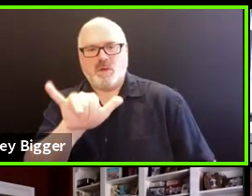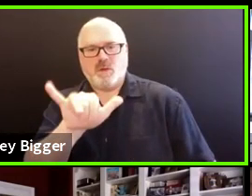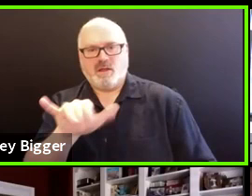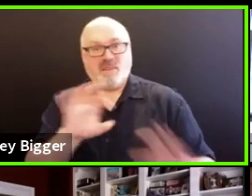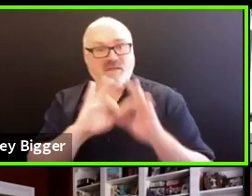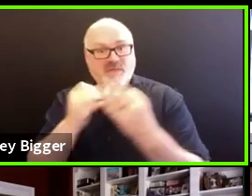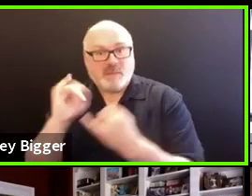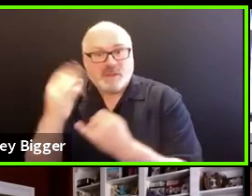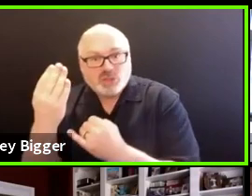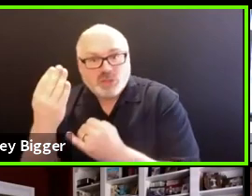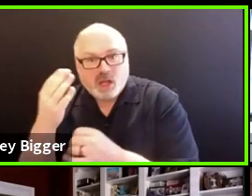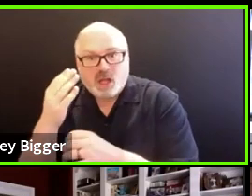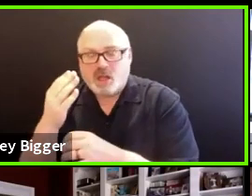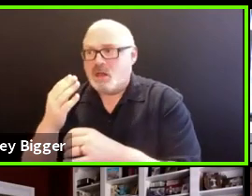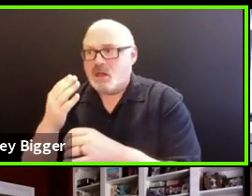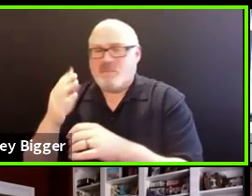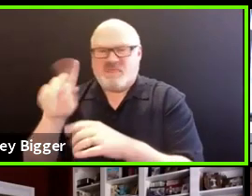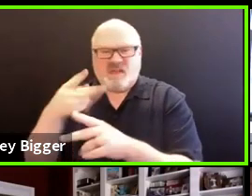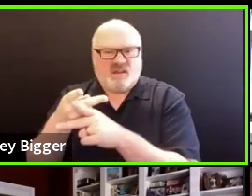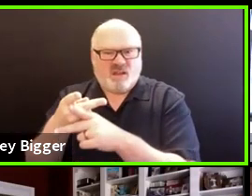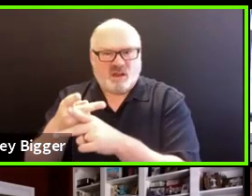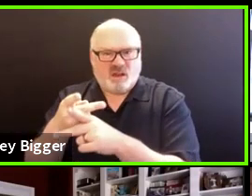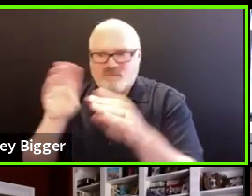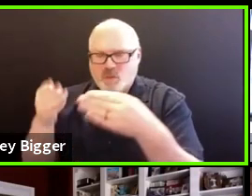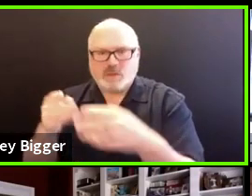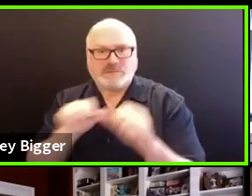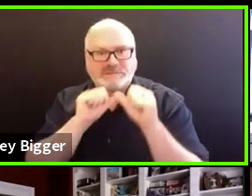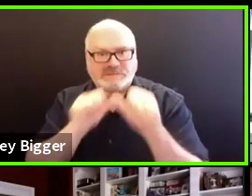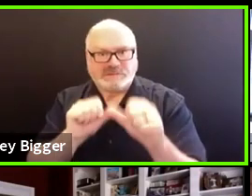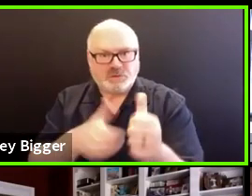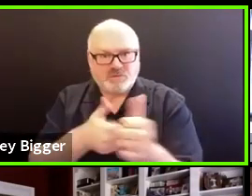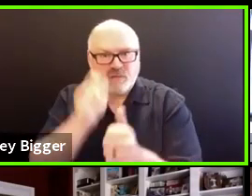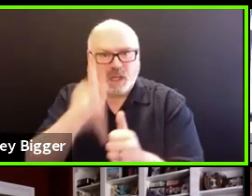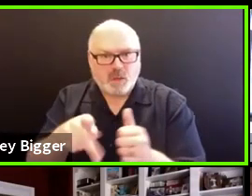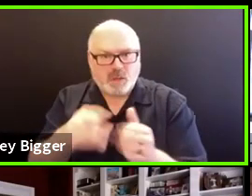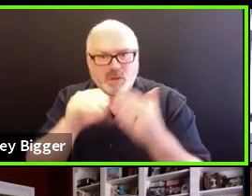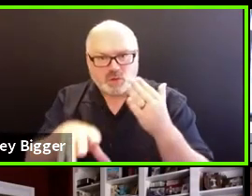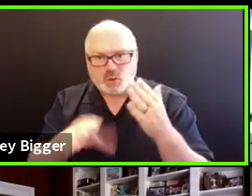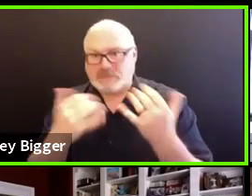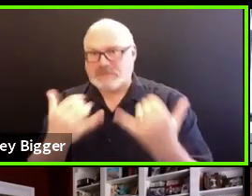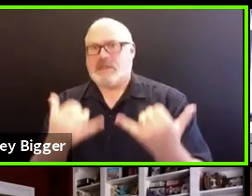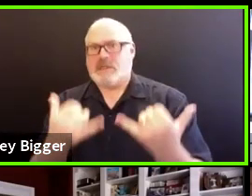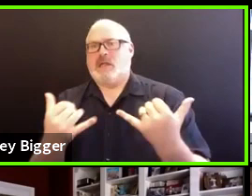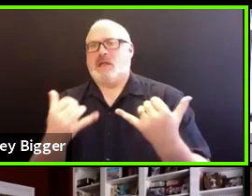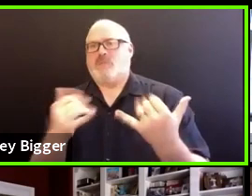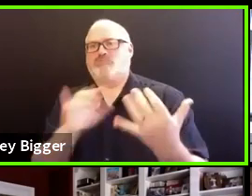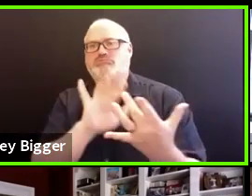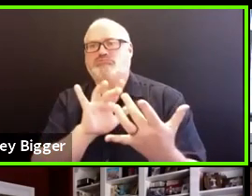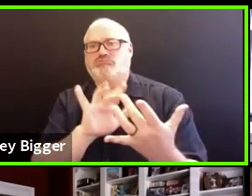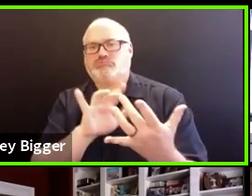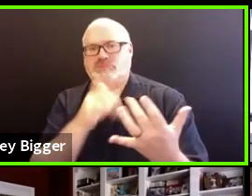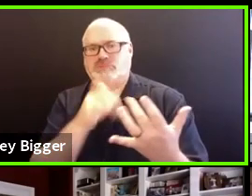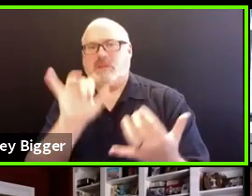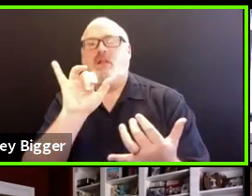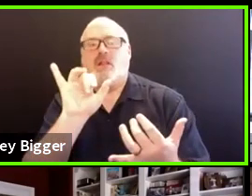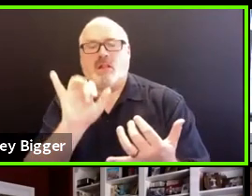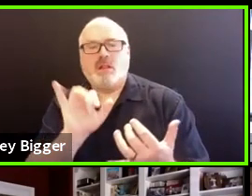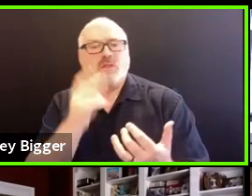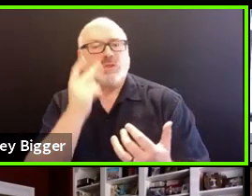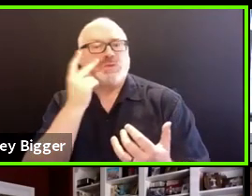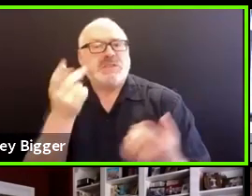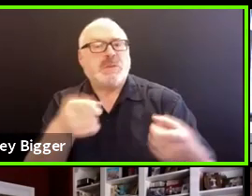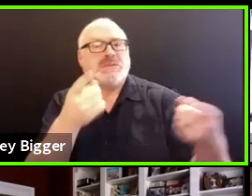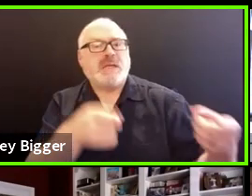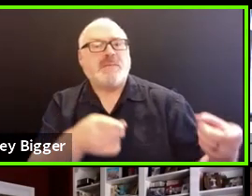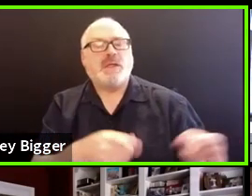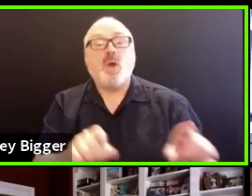job situation, et cetera. And so we're continuing to follow up with those students to see where they're at, but